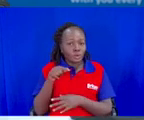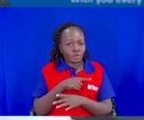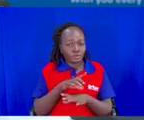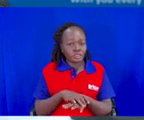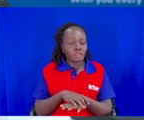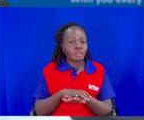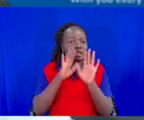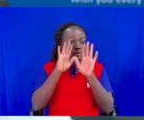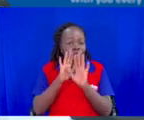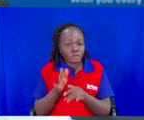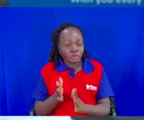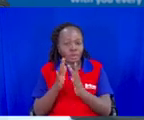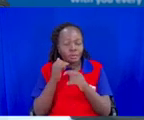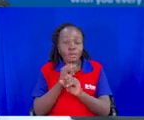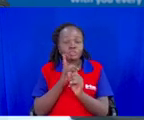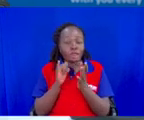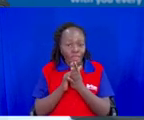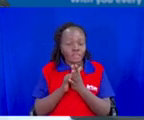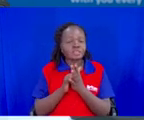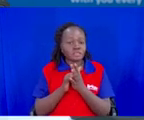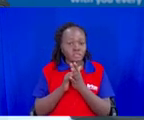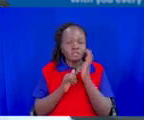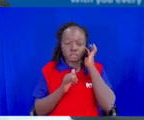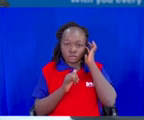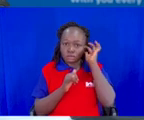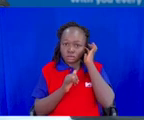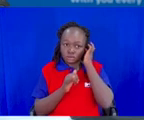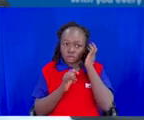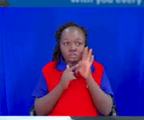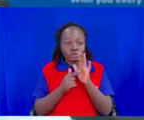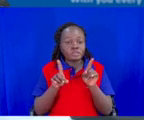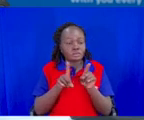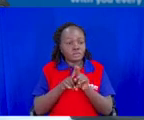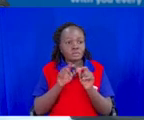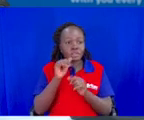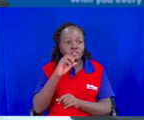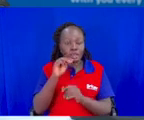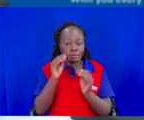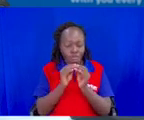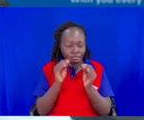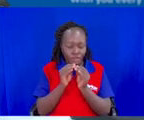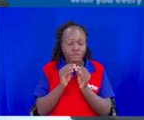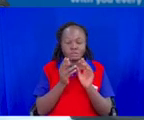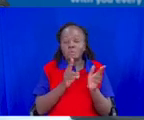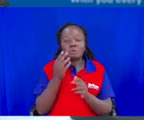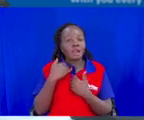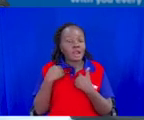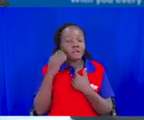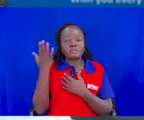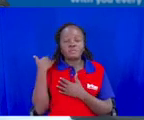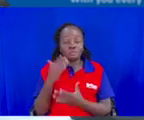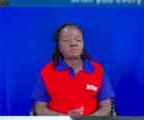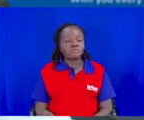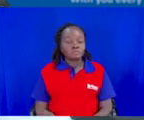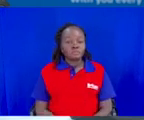significant measures to ensure that it mirrors the usual AGM structure as we've had